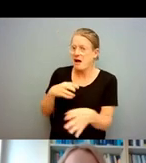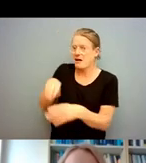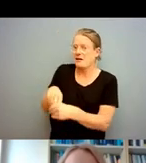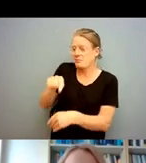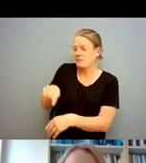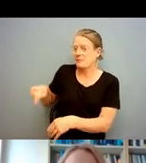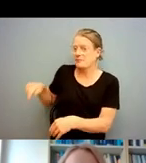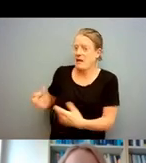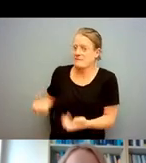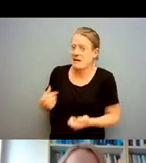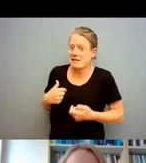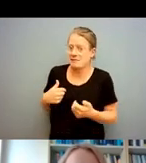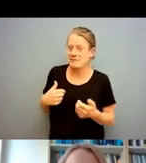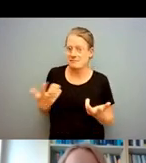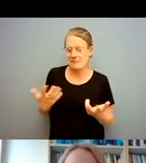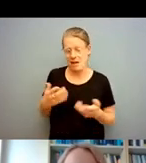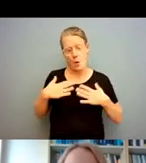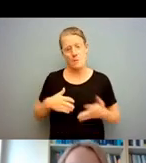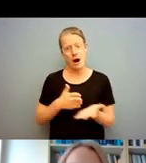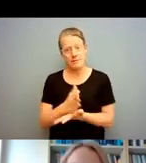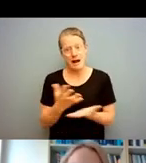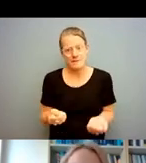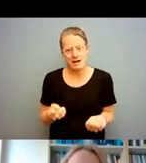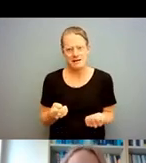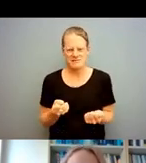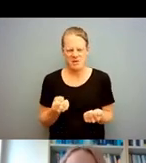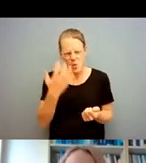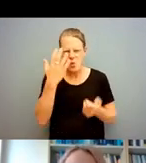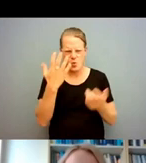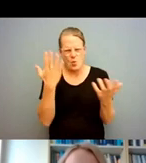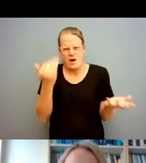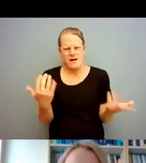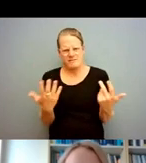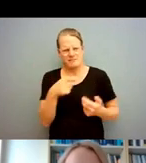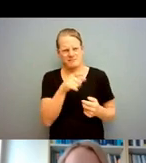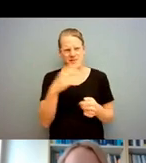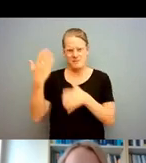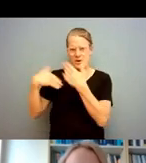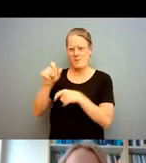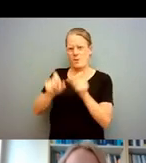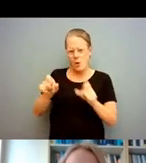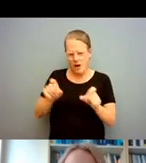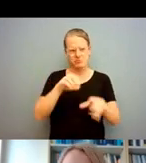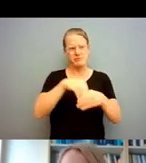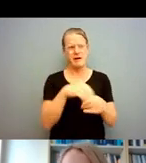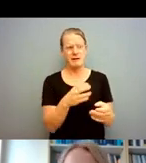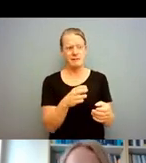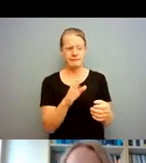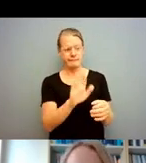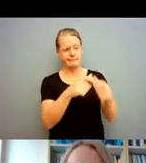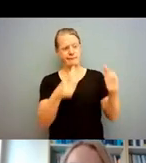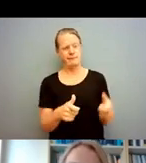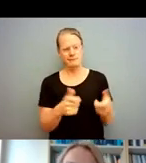also something that is highlighted by many national human rights institutions, by the